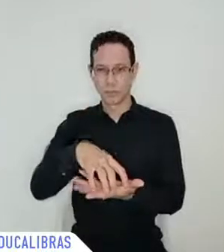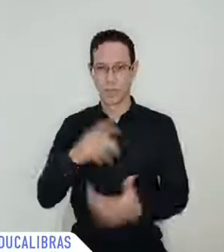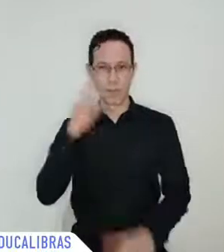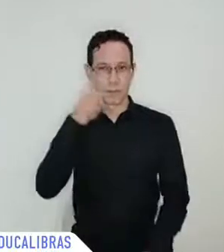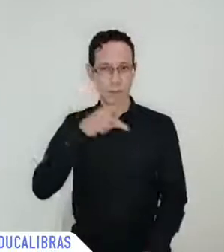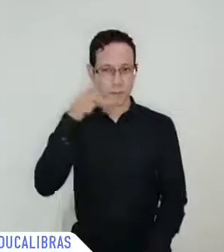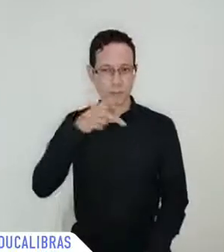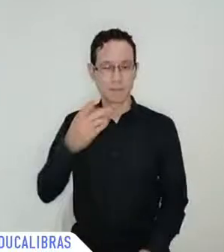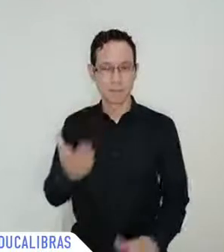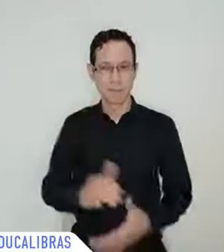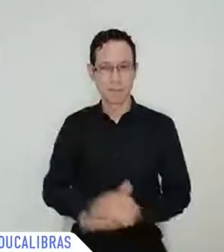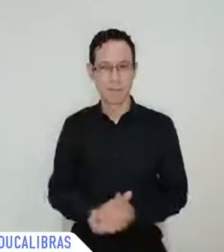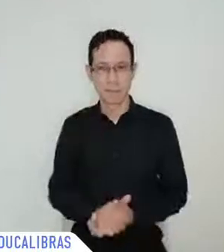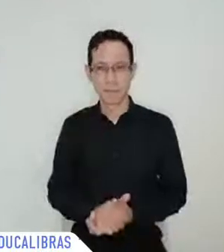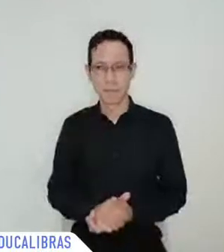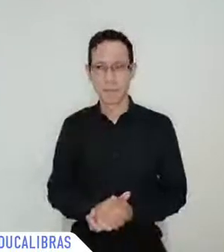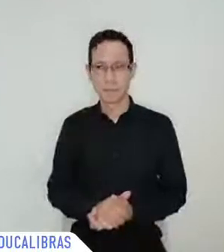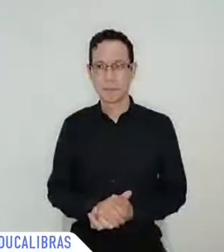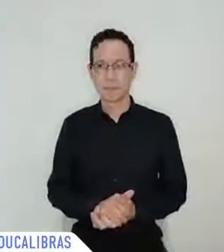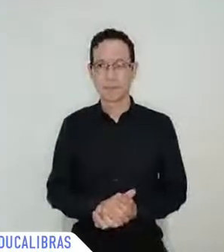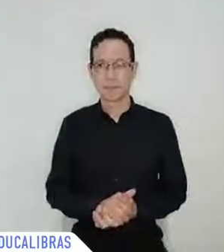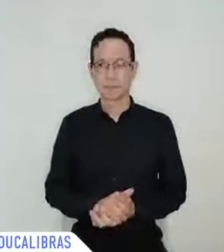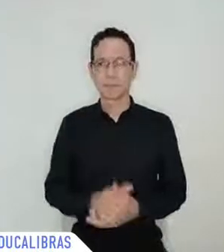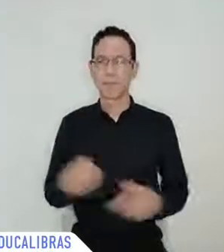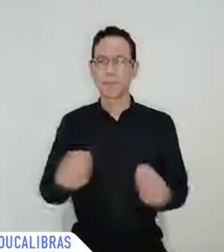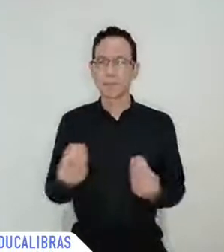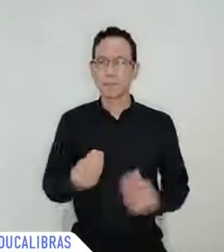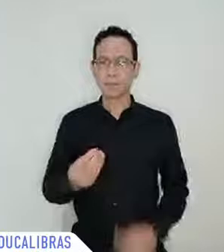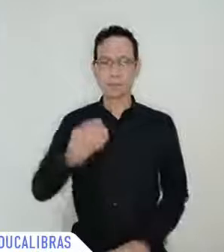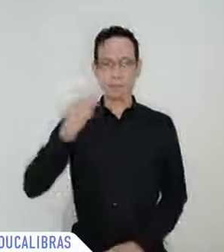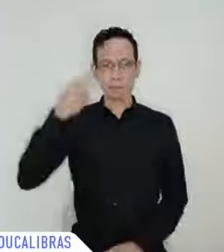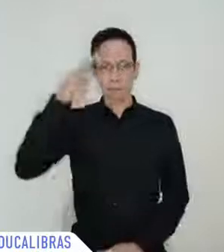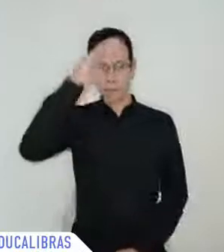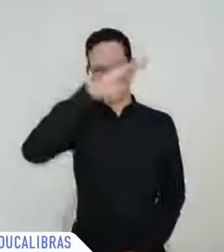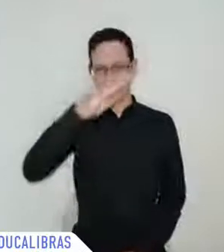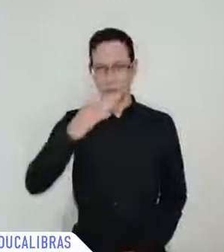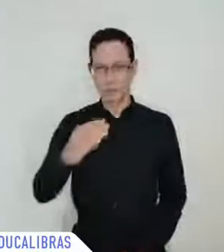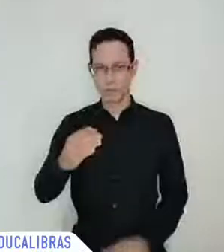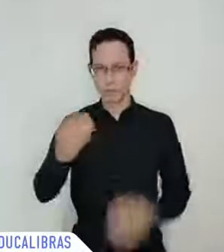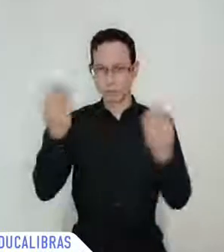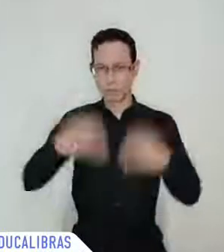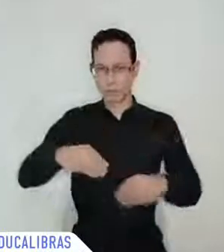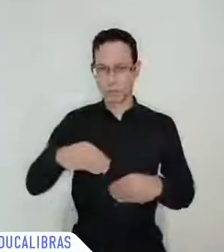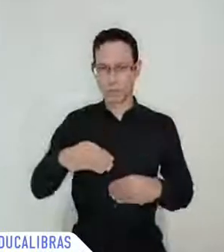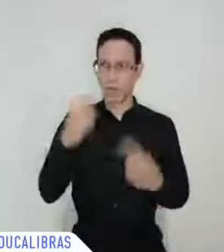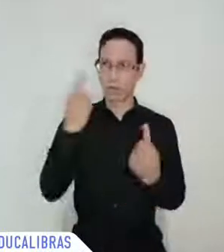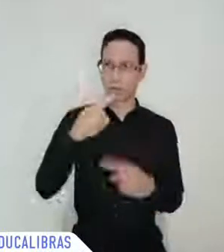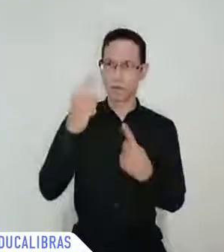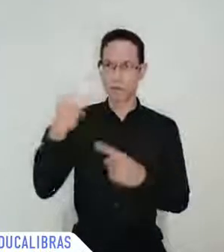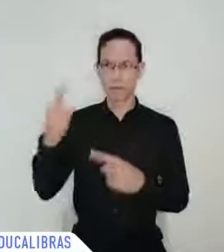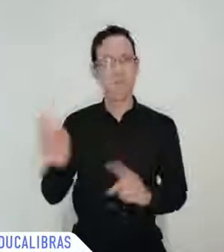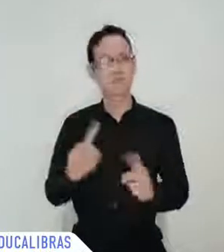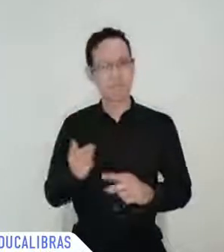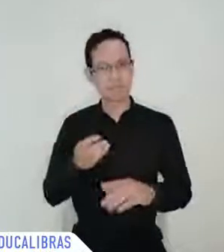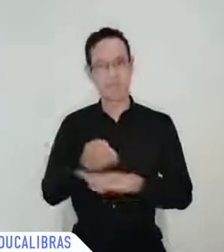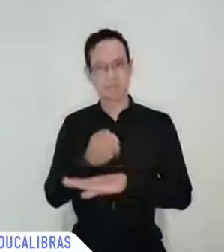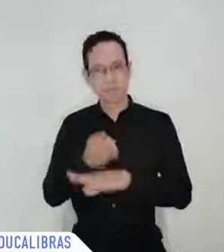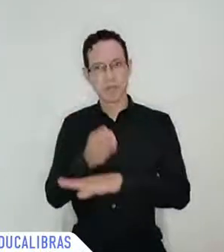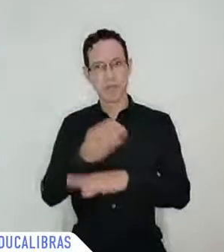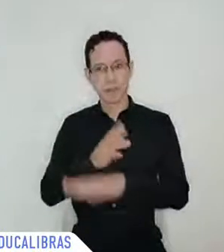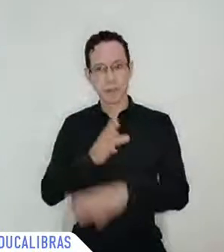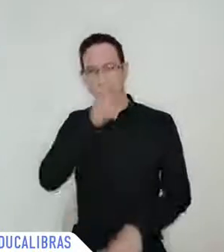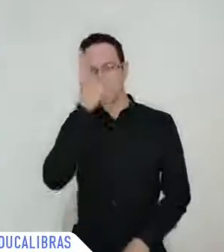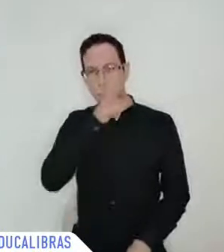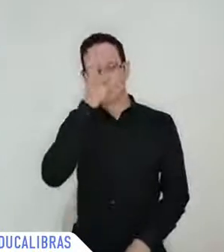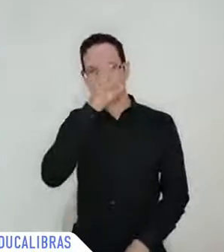The relationship with the center parties and Bolsonaro, but nothing stops Bolsonaro from attacking